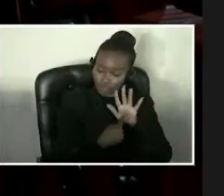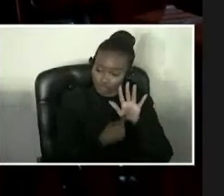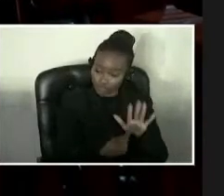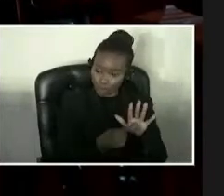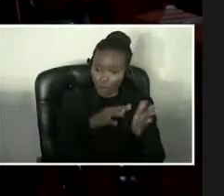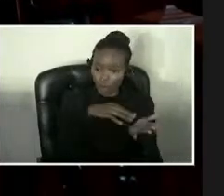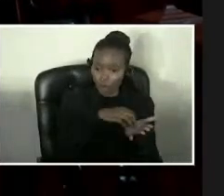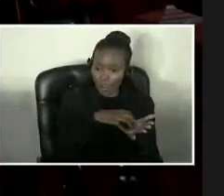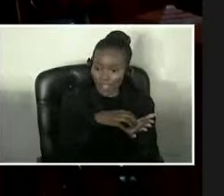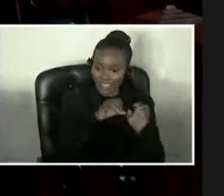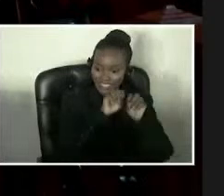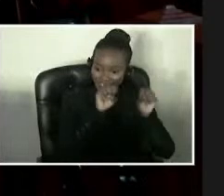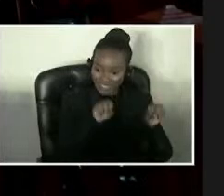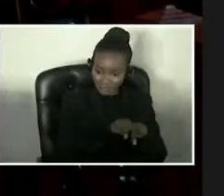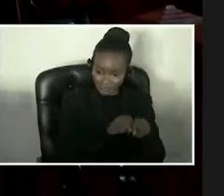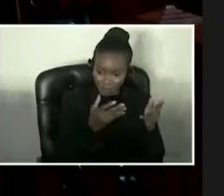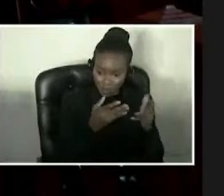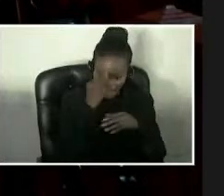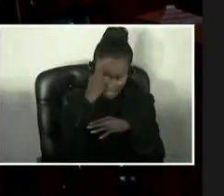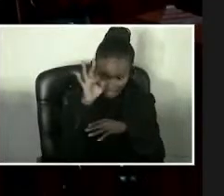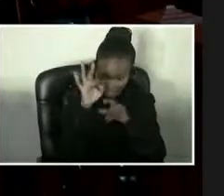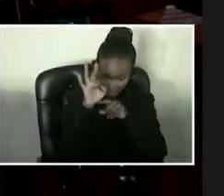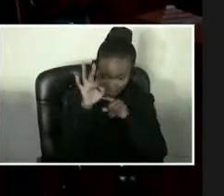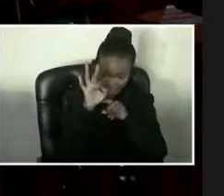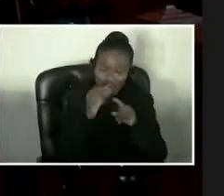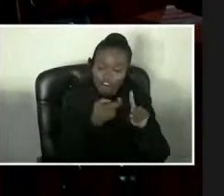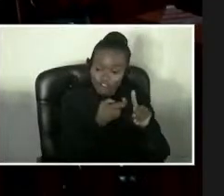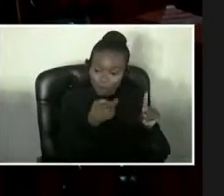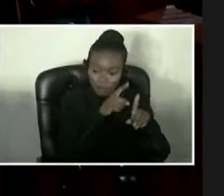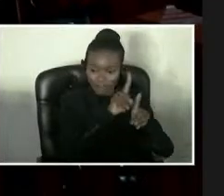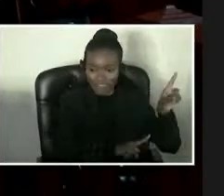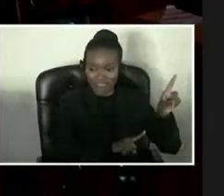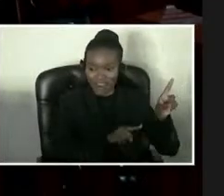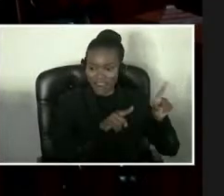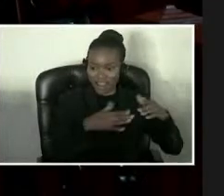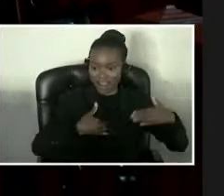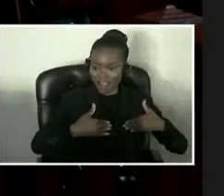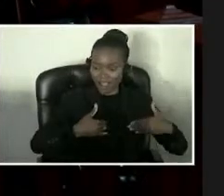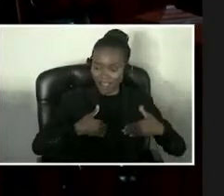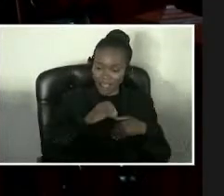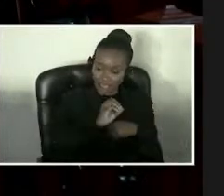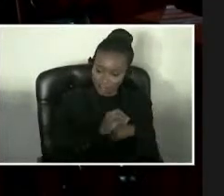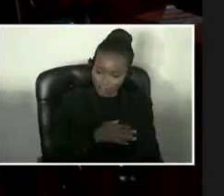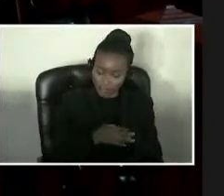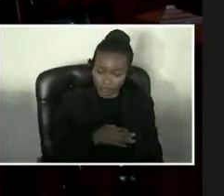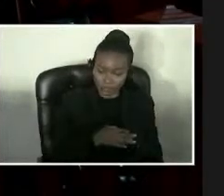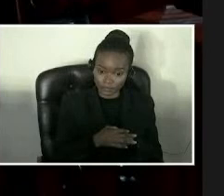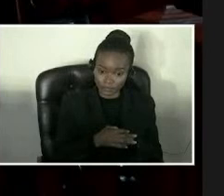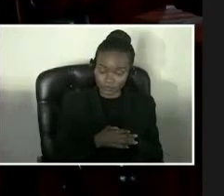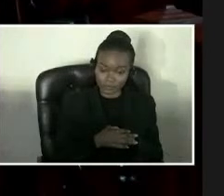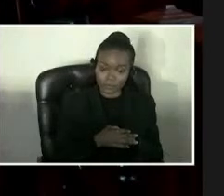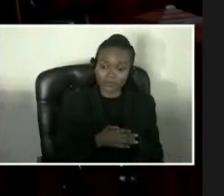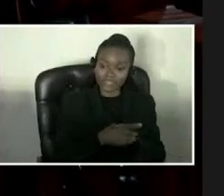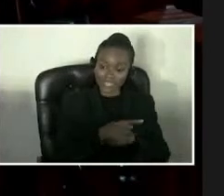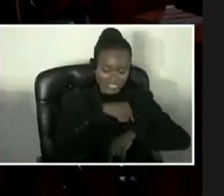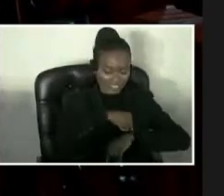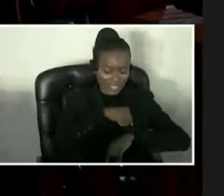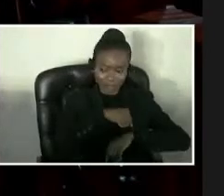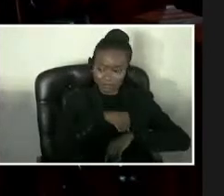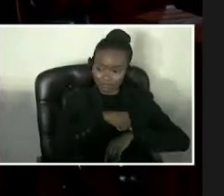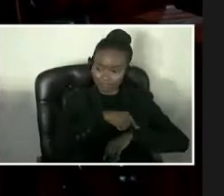state which are greatly attributed to the cause of failure in administration should this be not arrested in time